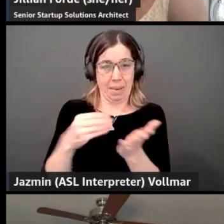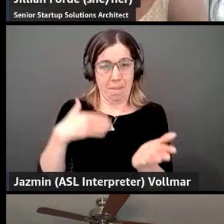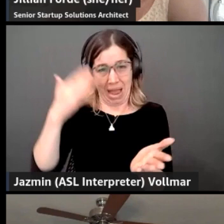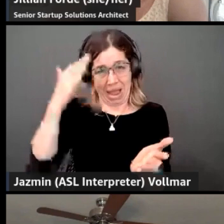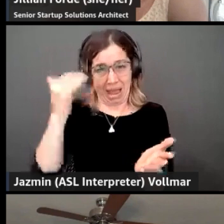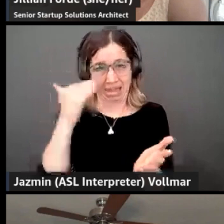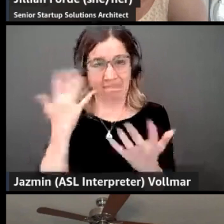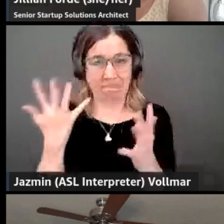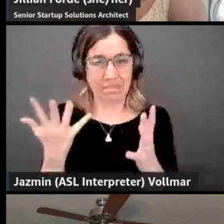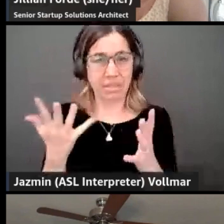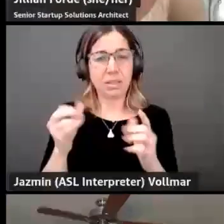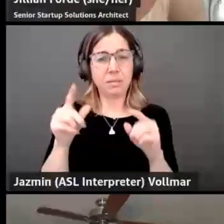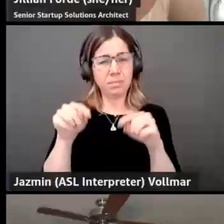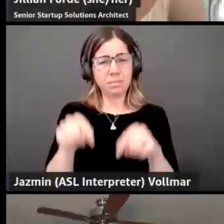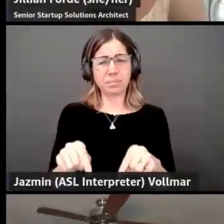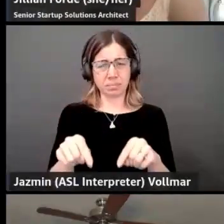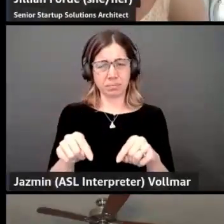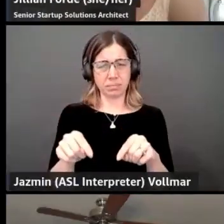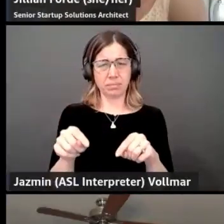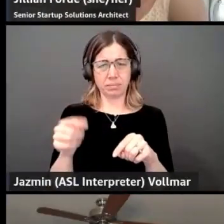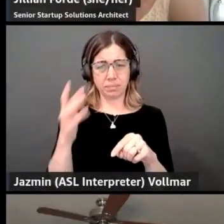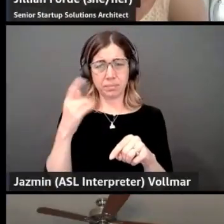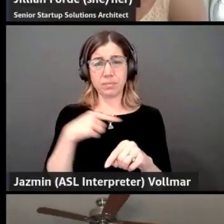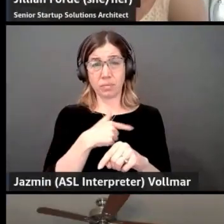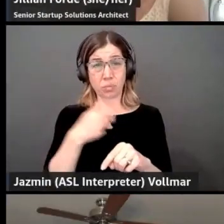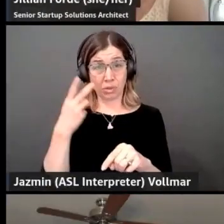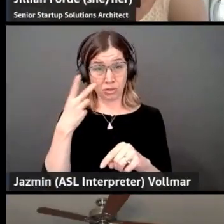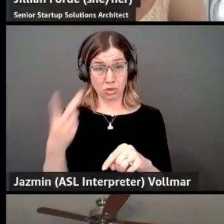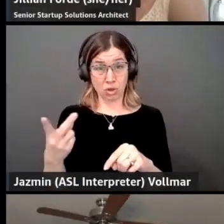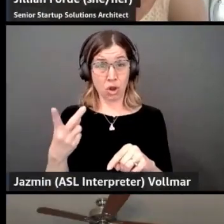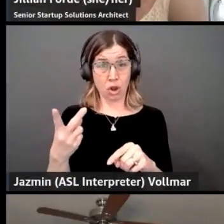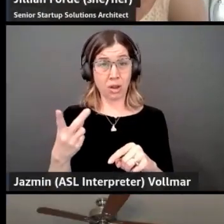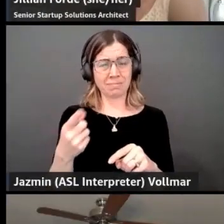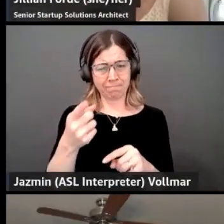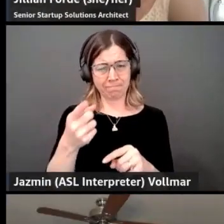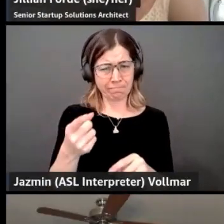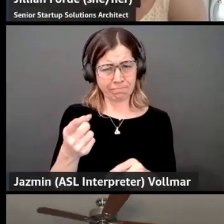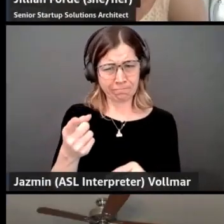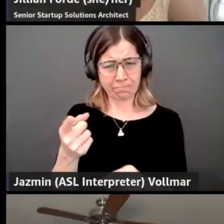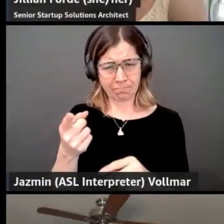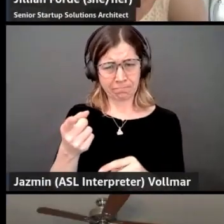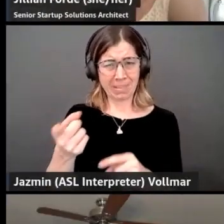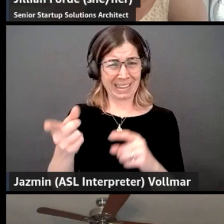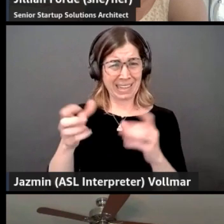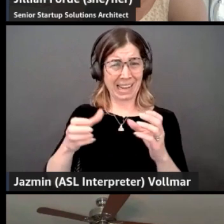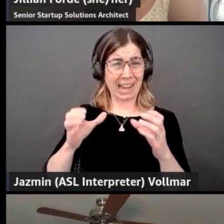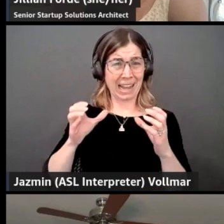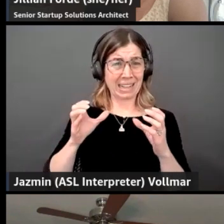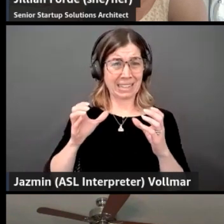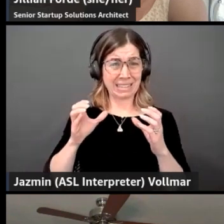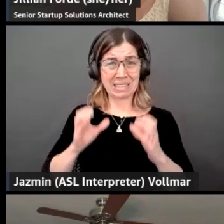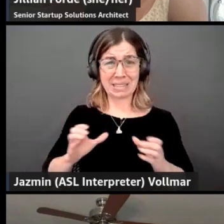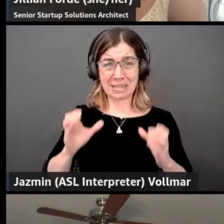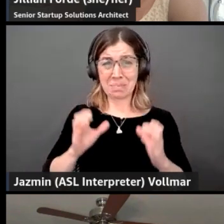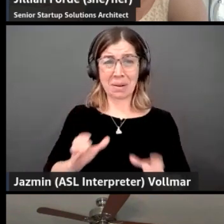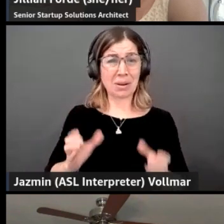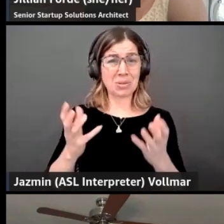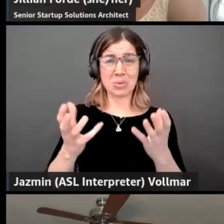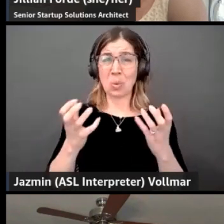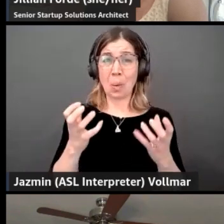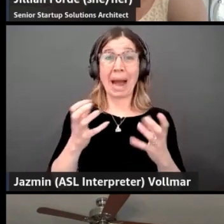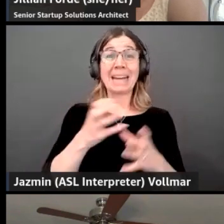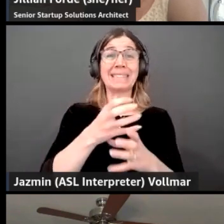So this is why, we saw this, and, seeing how our customers want to be able to, take their